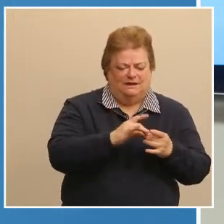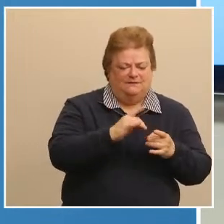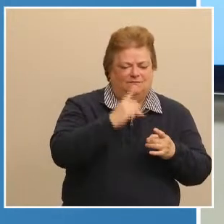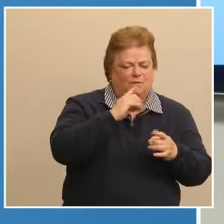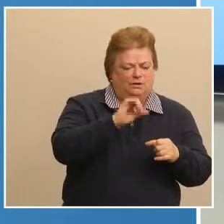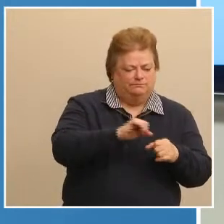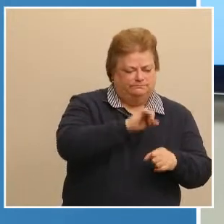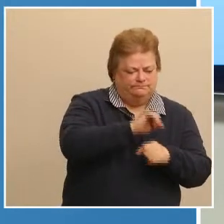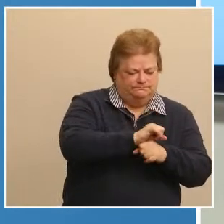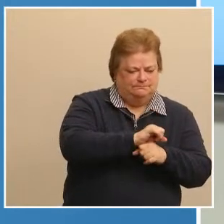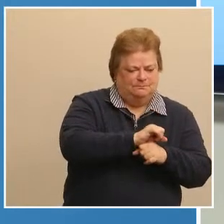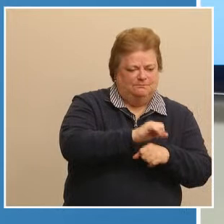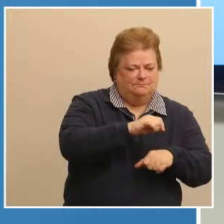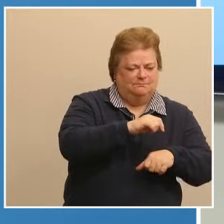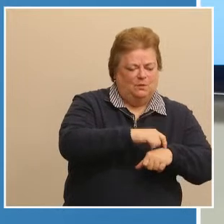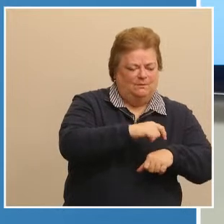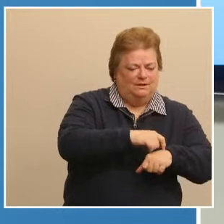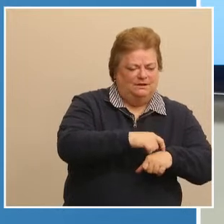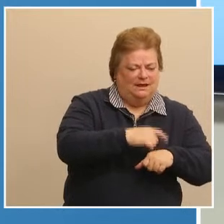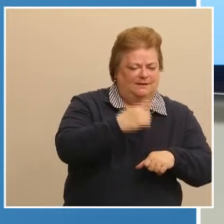the vaccine's available.